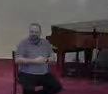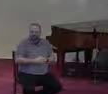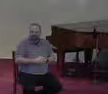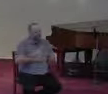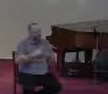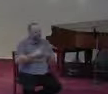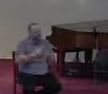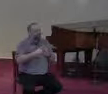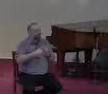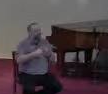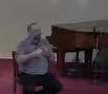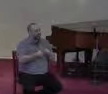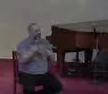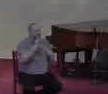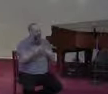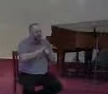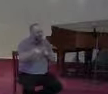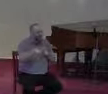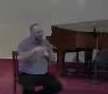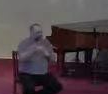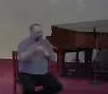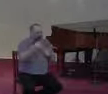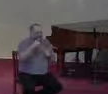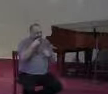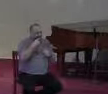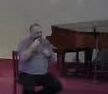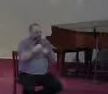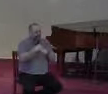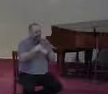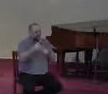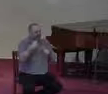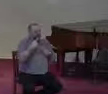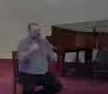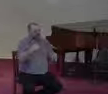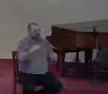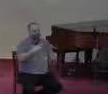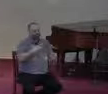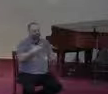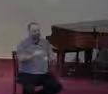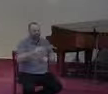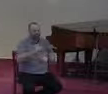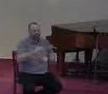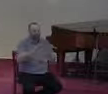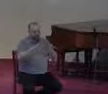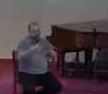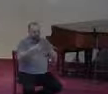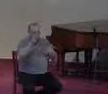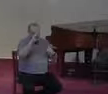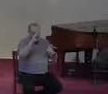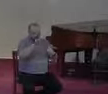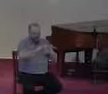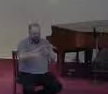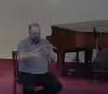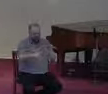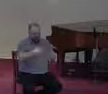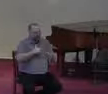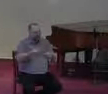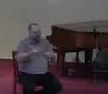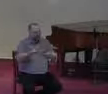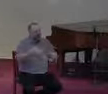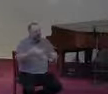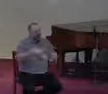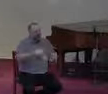And according to the commitment which you have now publicly made to this body of believers, I welcome you as